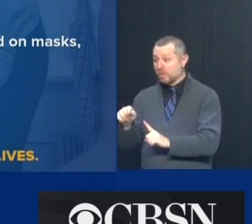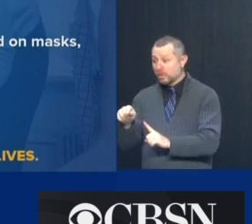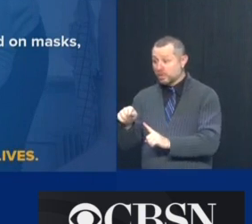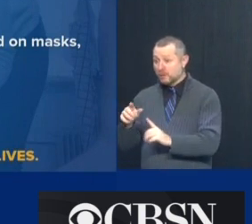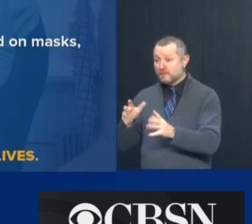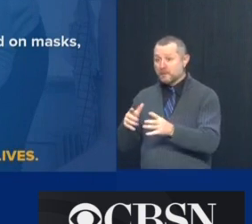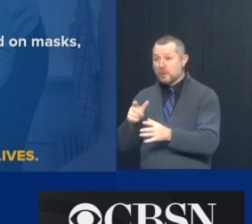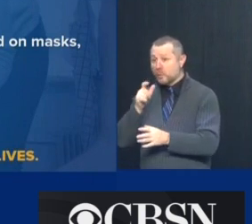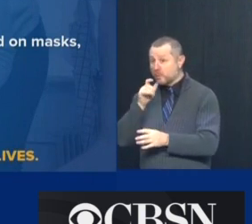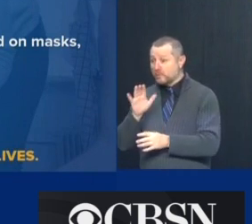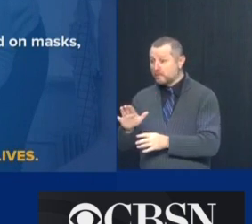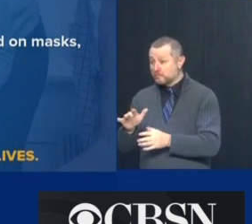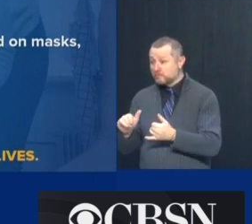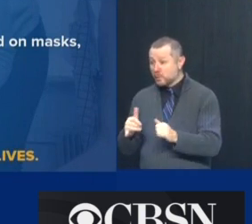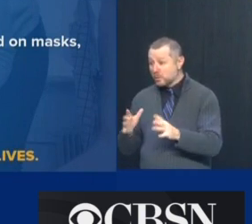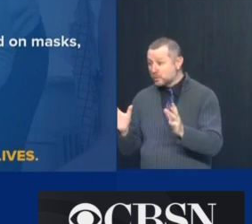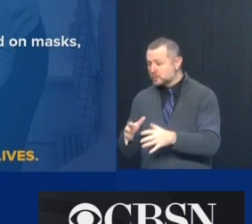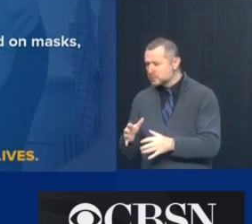what you did,